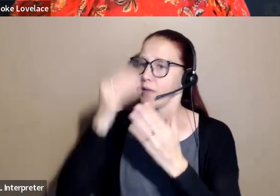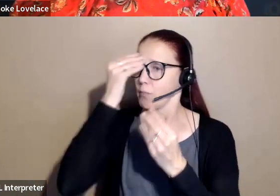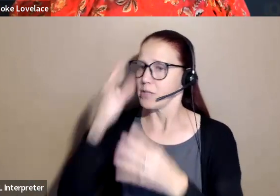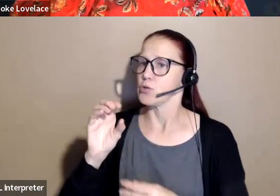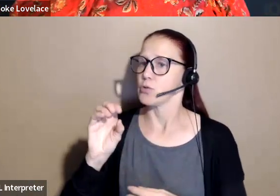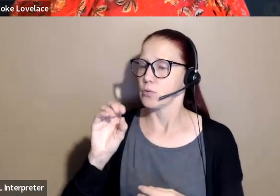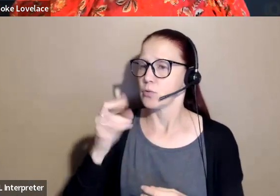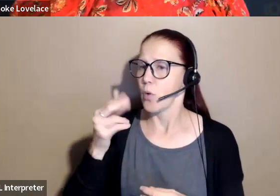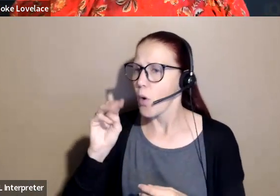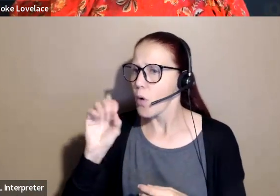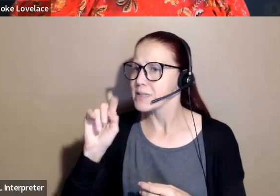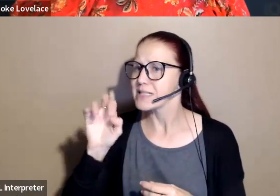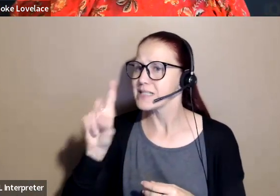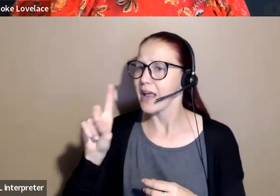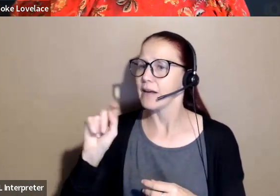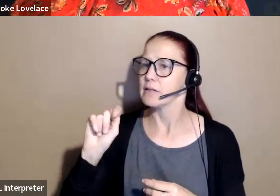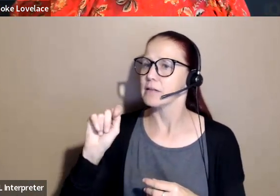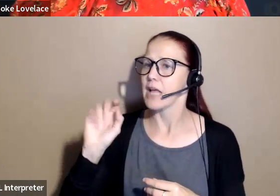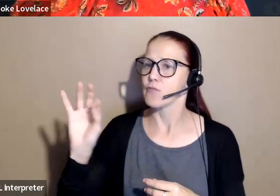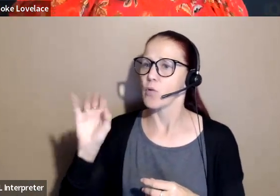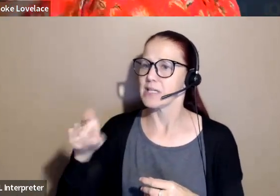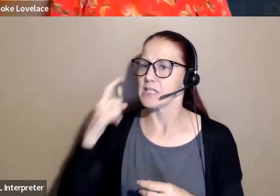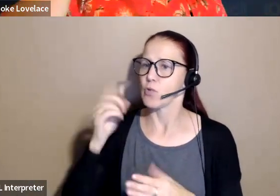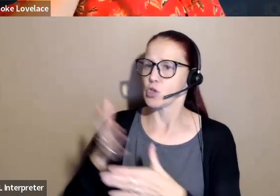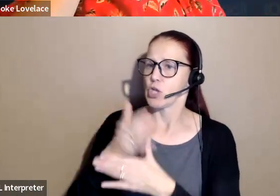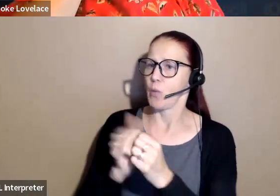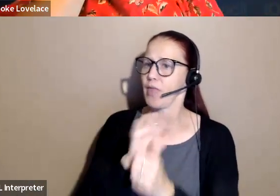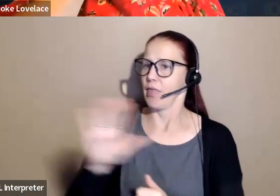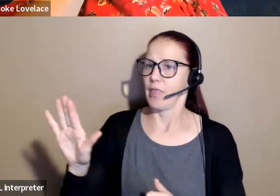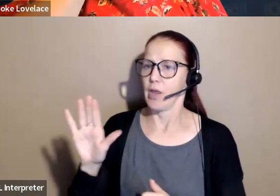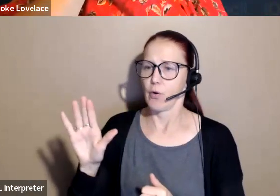needs to share with its members too. Sure.